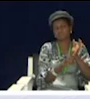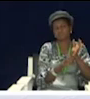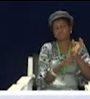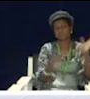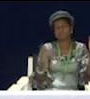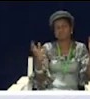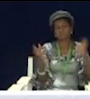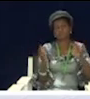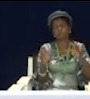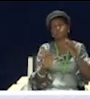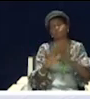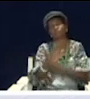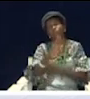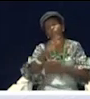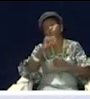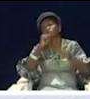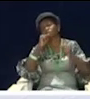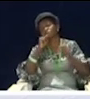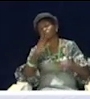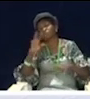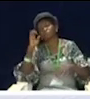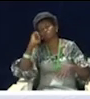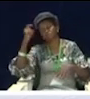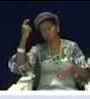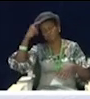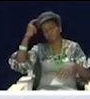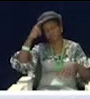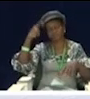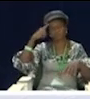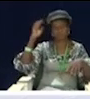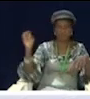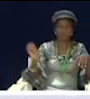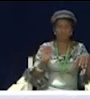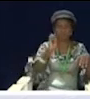God bless his memory forever.